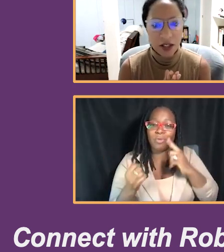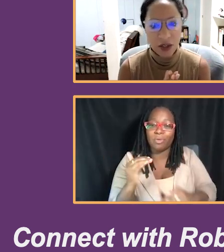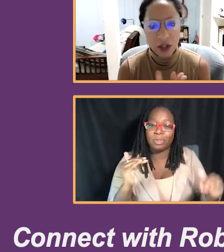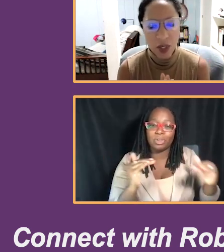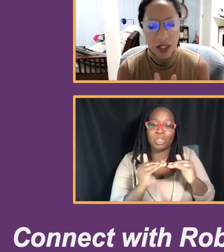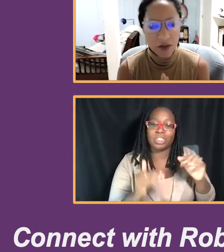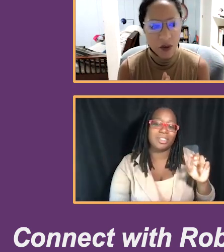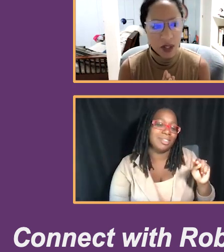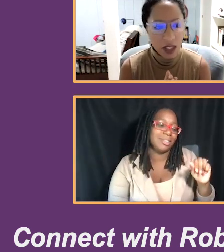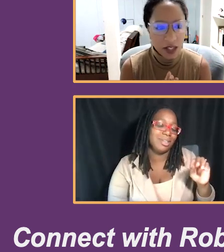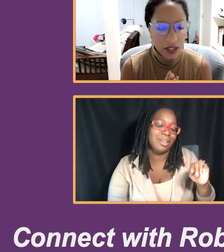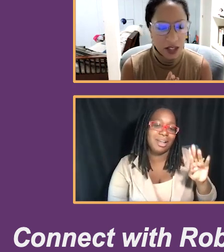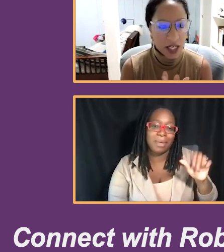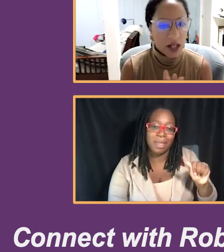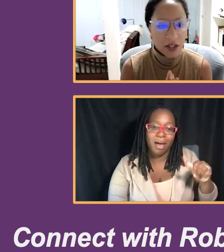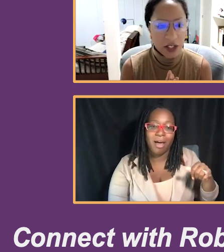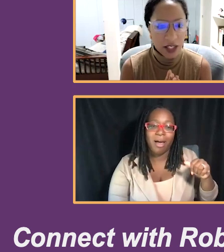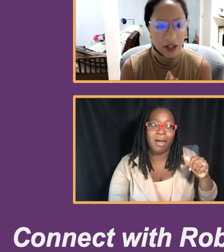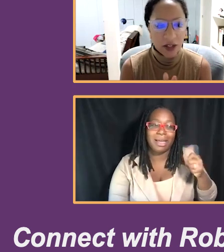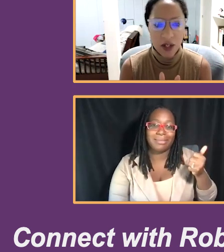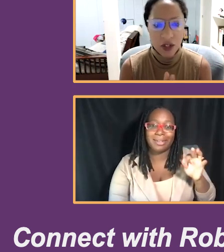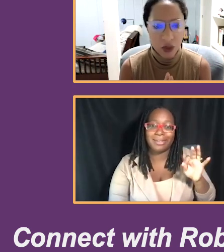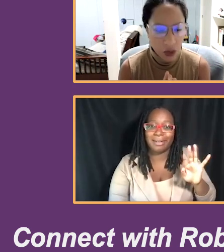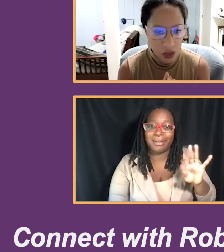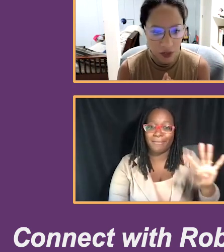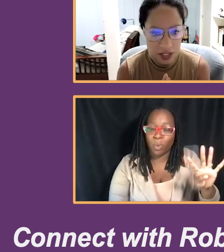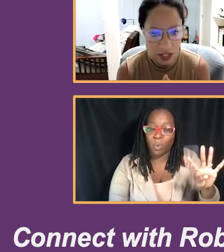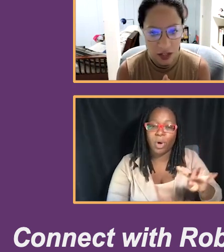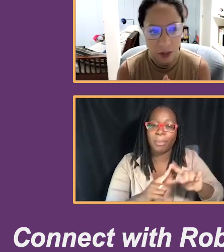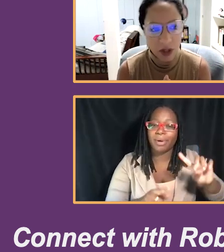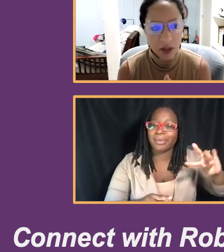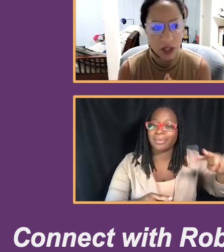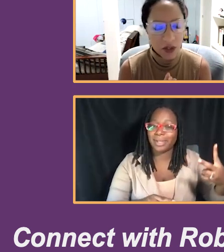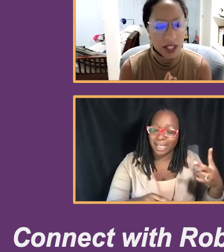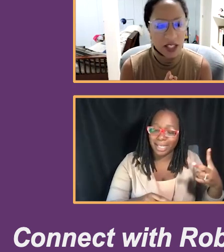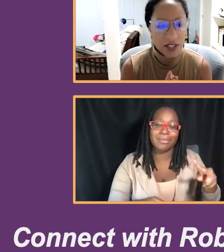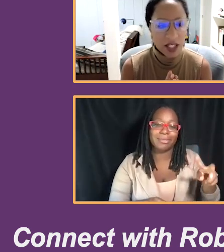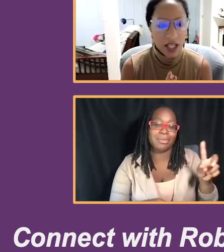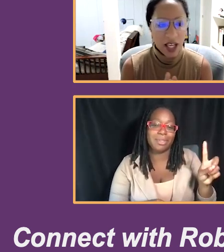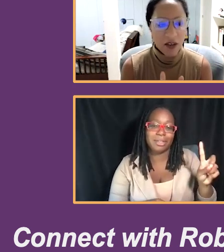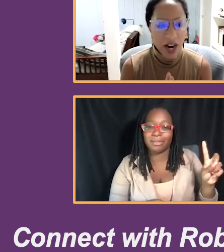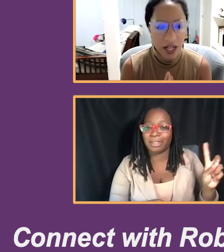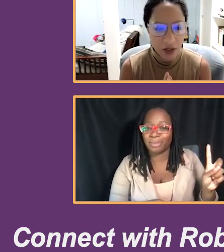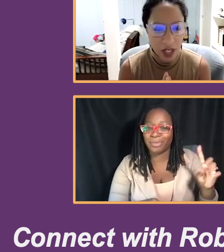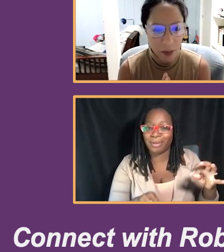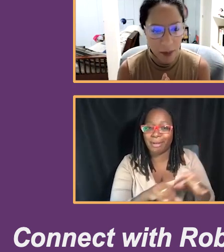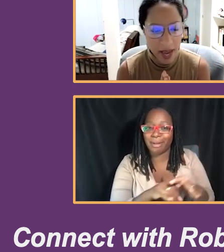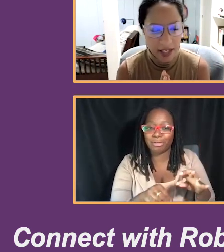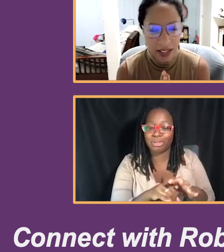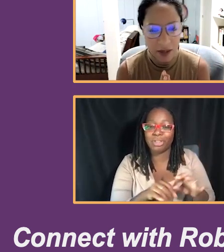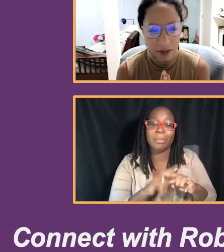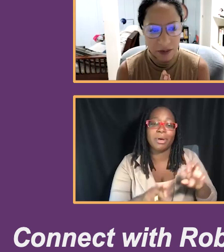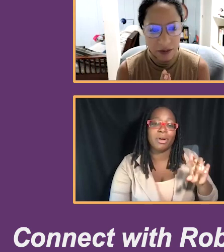work has included 24 years in the technology sector, social services and support of youth and creativity, and writing for a hip